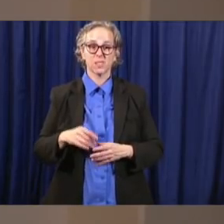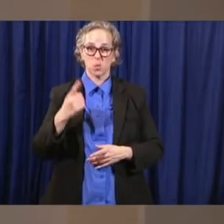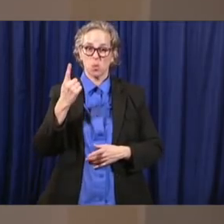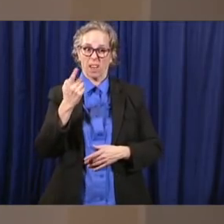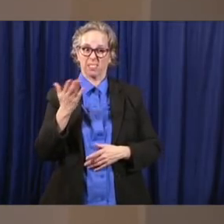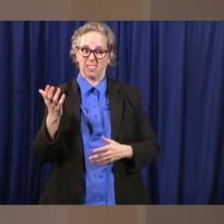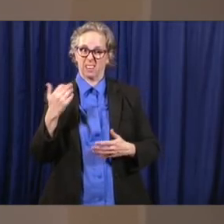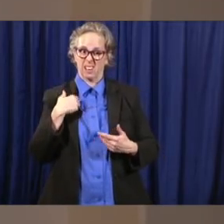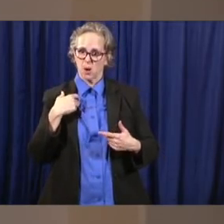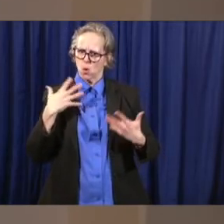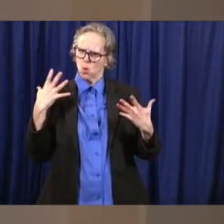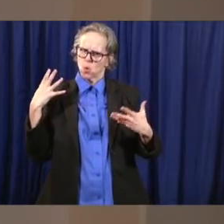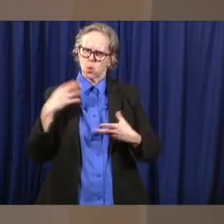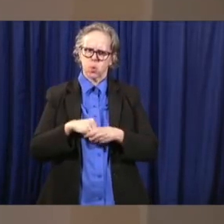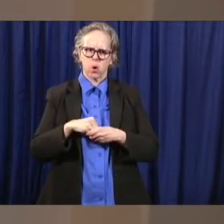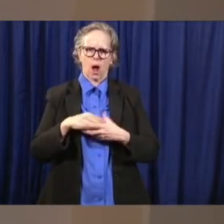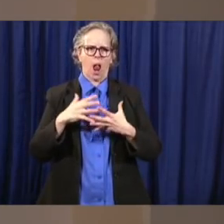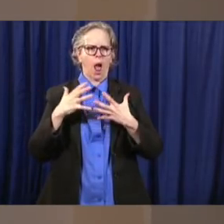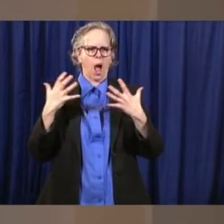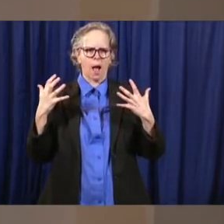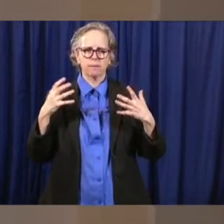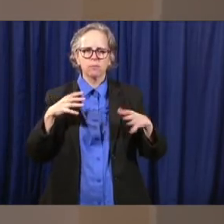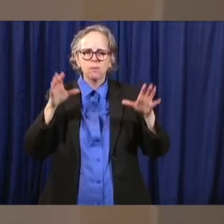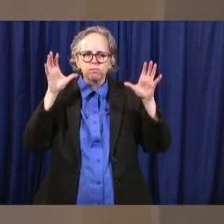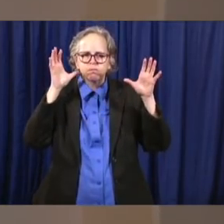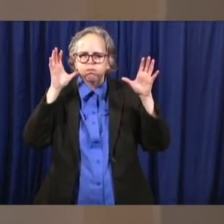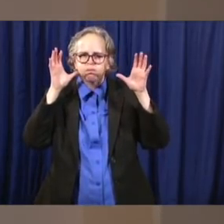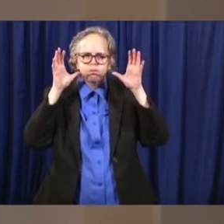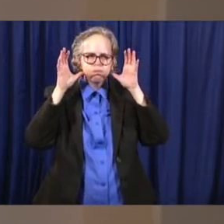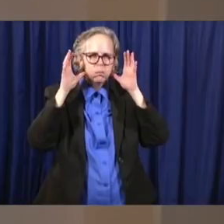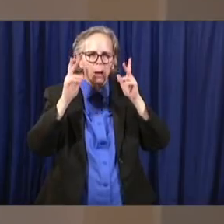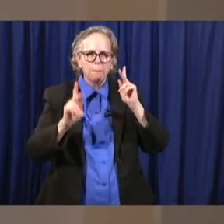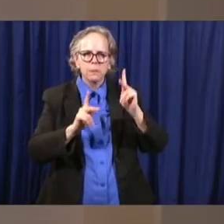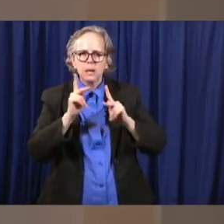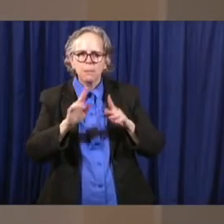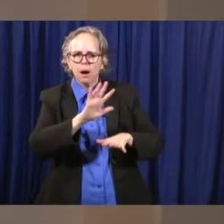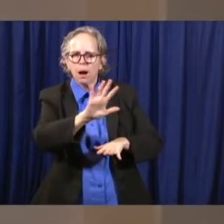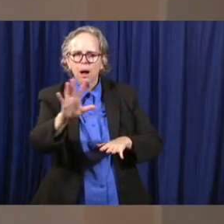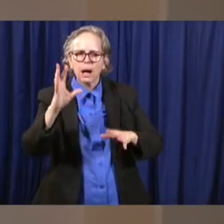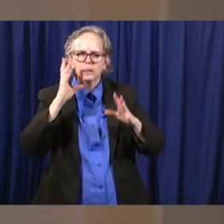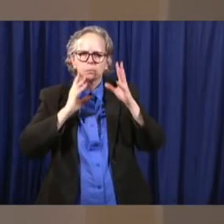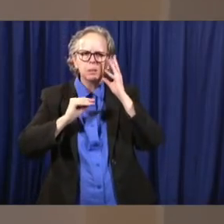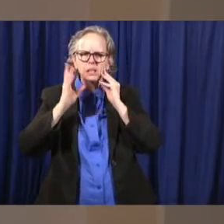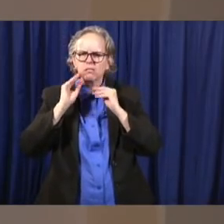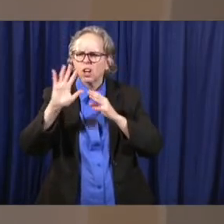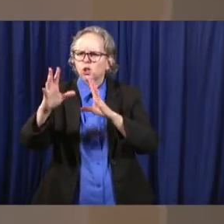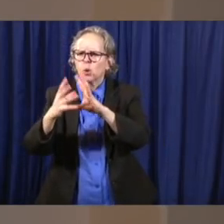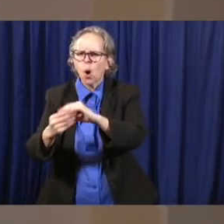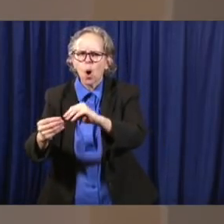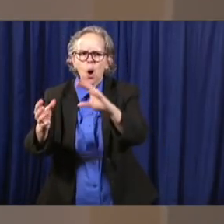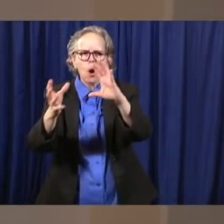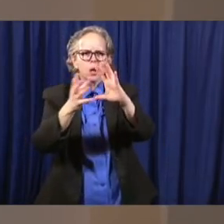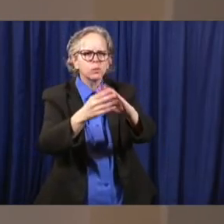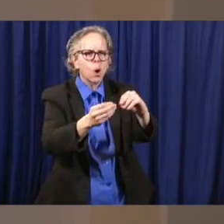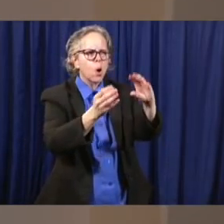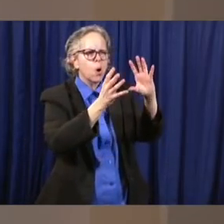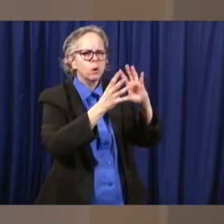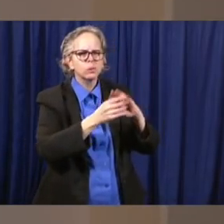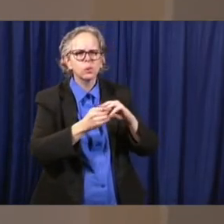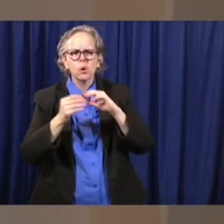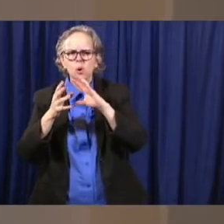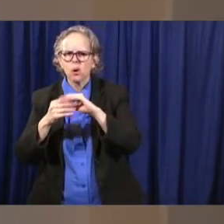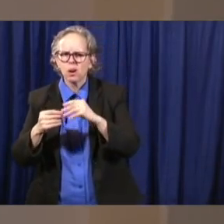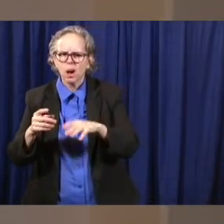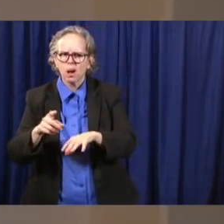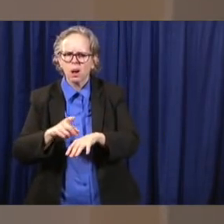to people and what's going on in their real life experiences as we go through this. And I spend a lot of time on the phone with small